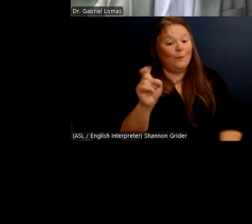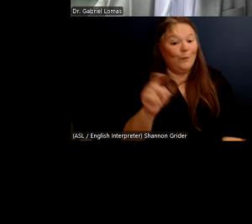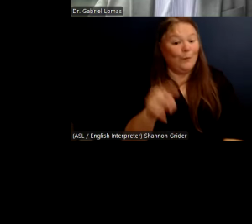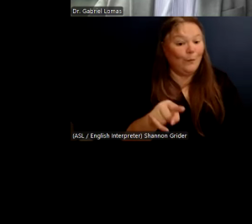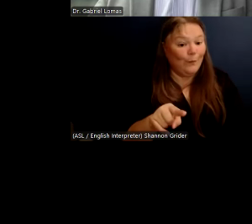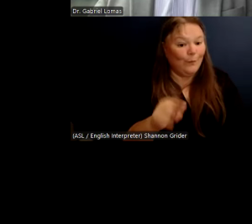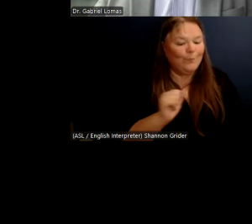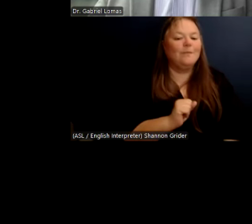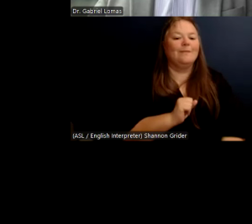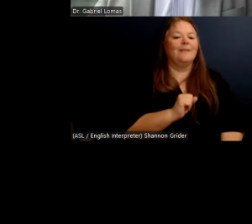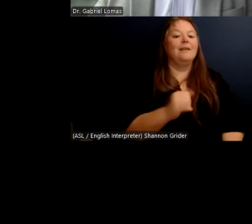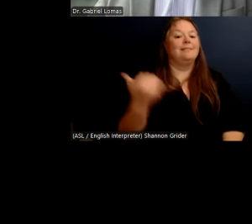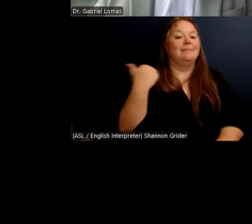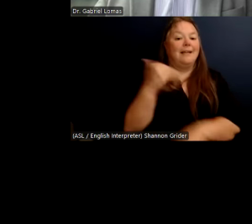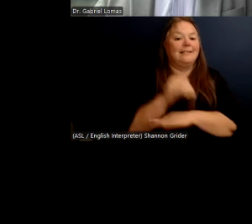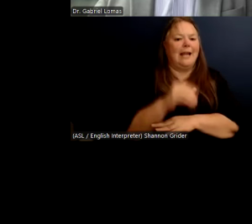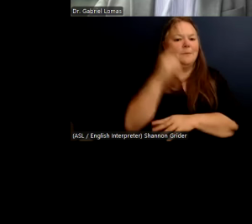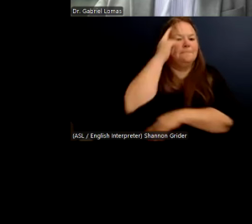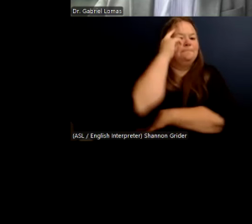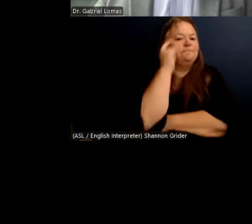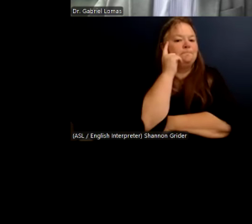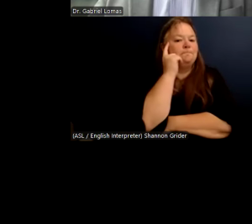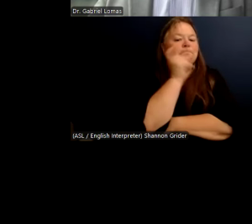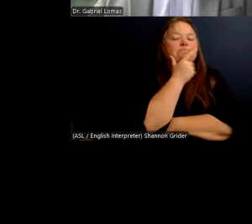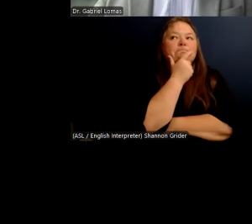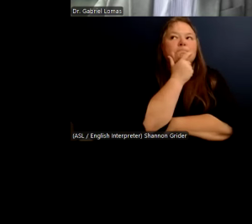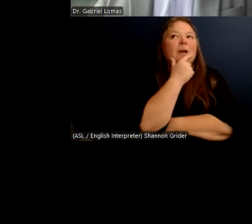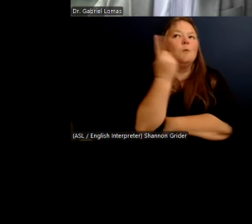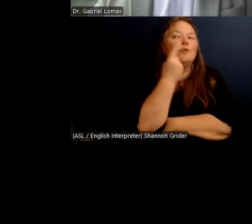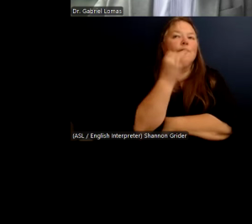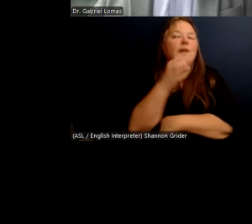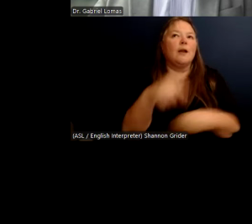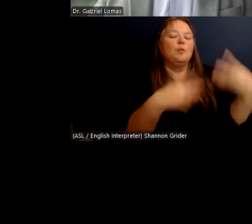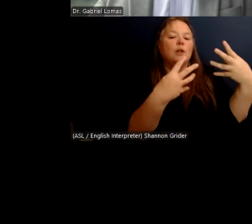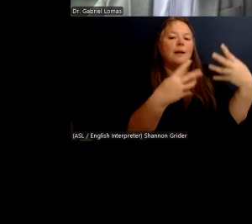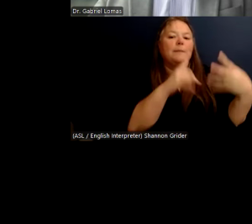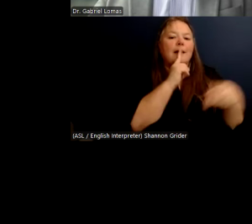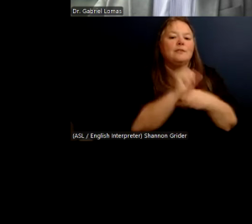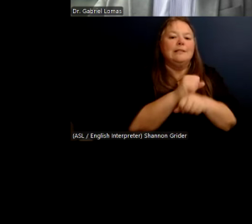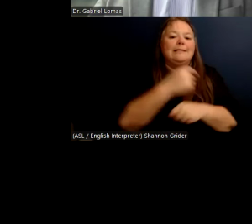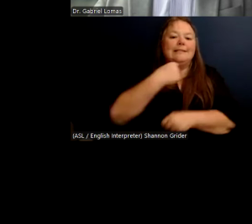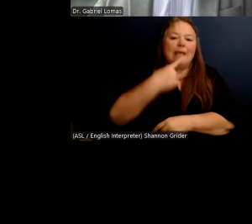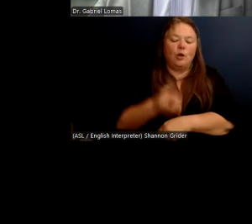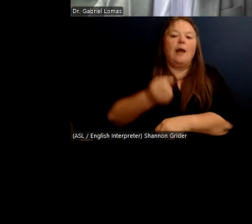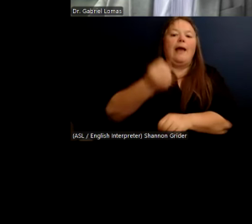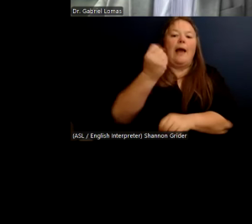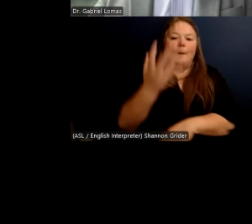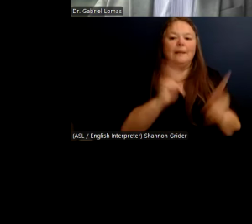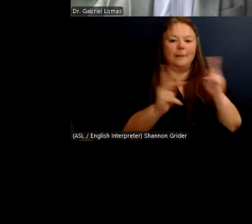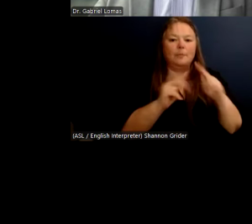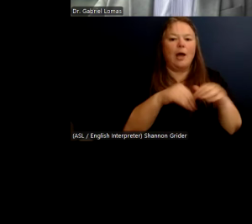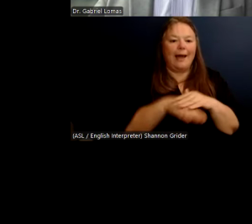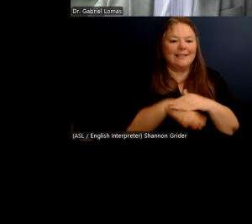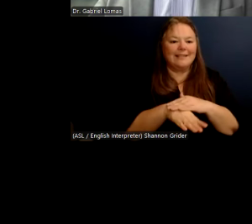last night, I actually thought, I wonder if I could go on here and actually tell you how many people access it